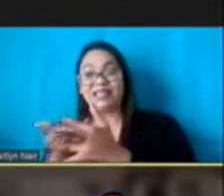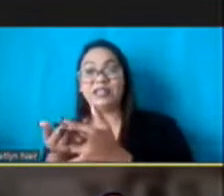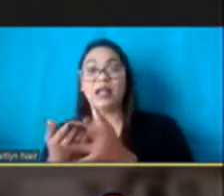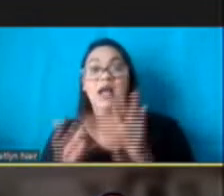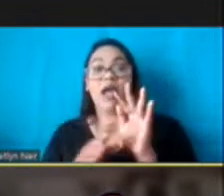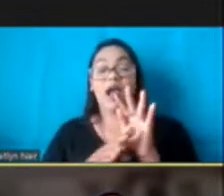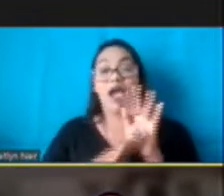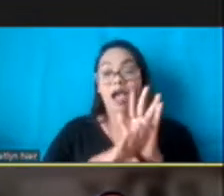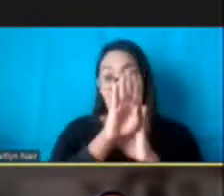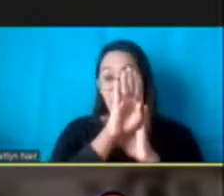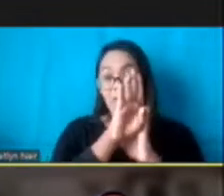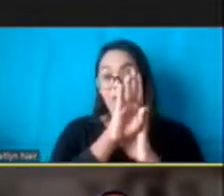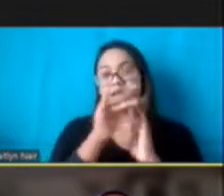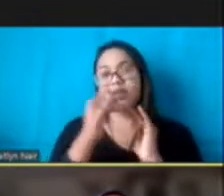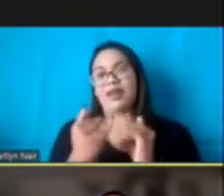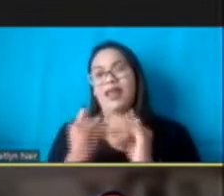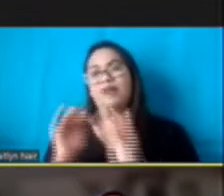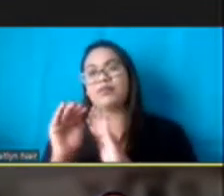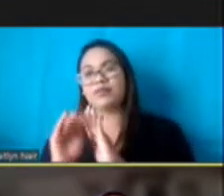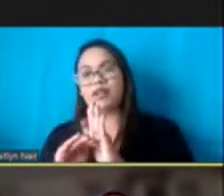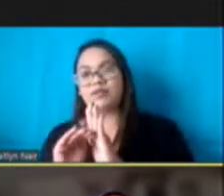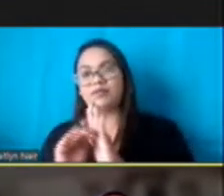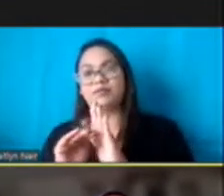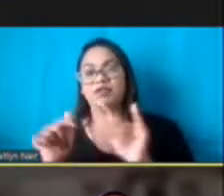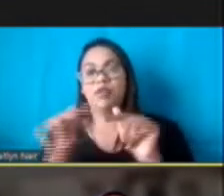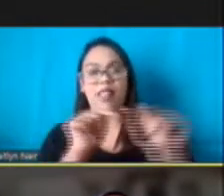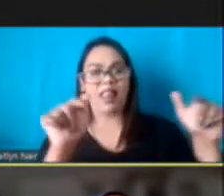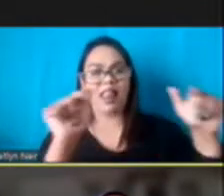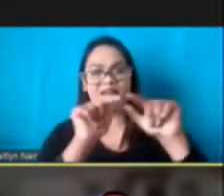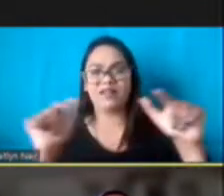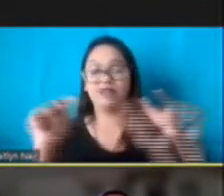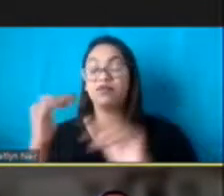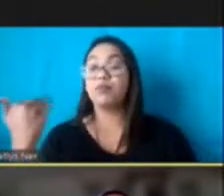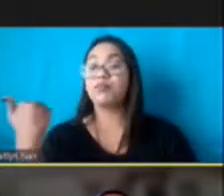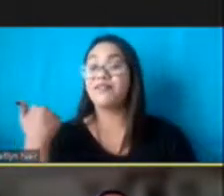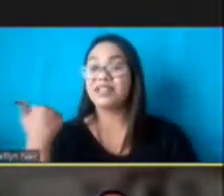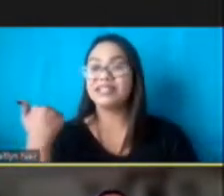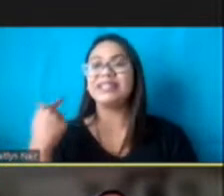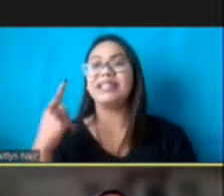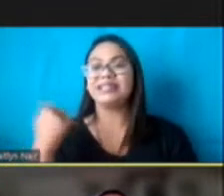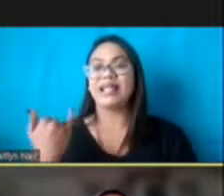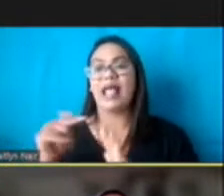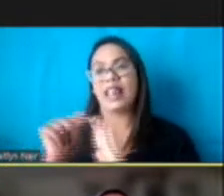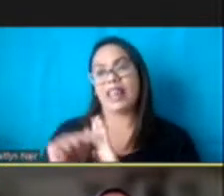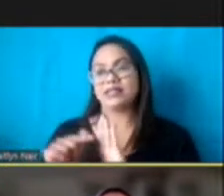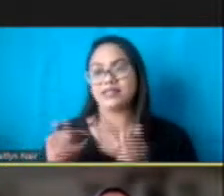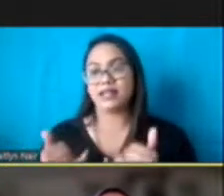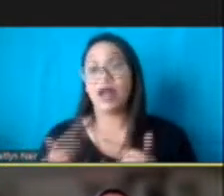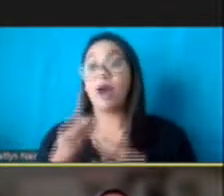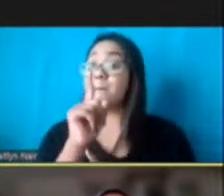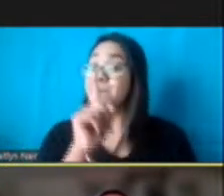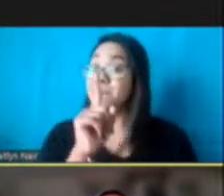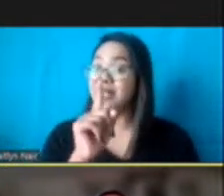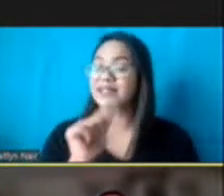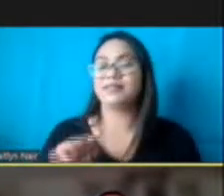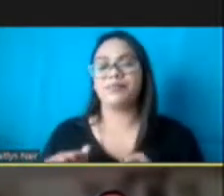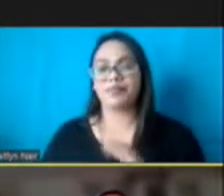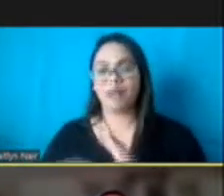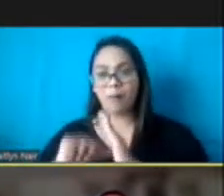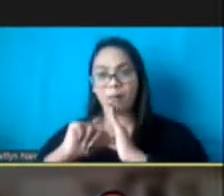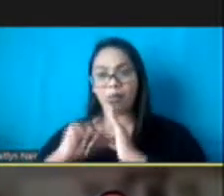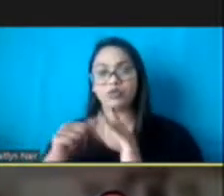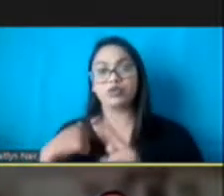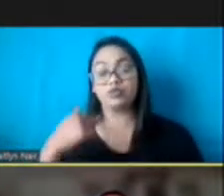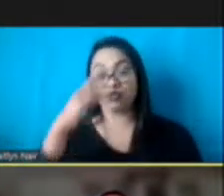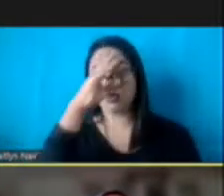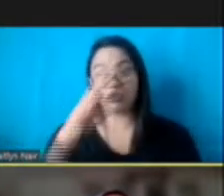slightly, have not increased to the levels of the previous wave. However, what's also important to note is that there was a very